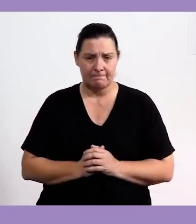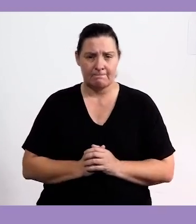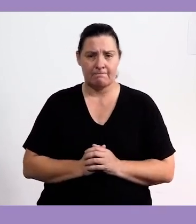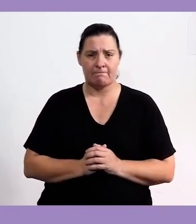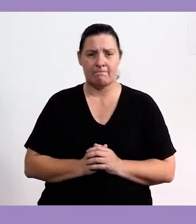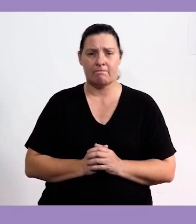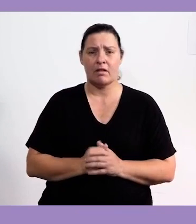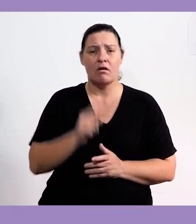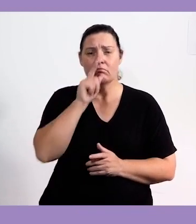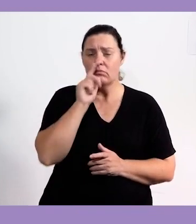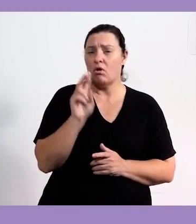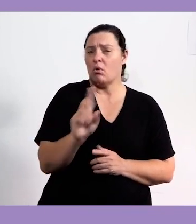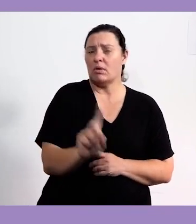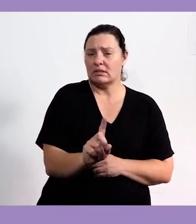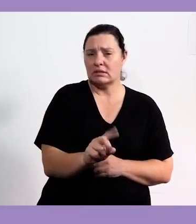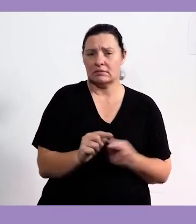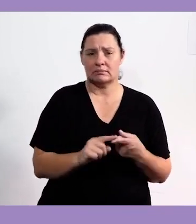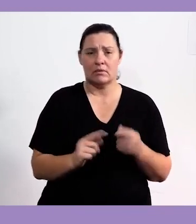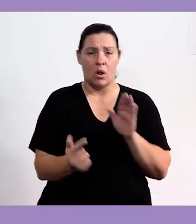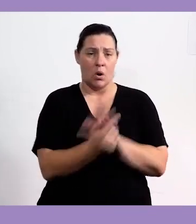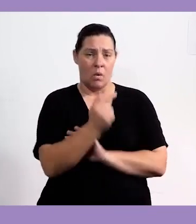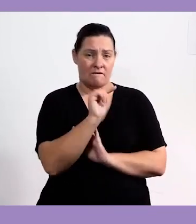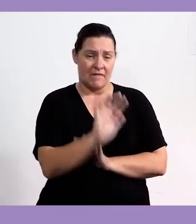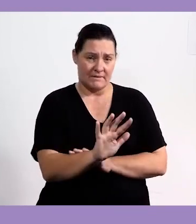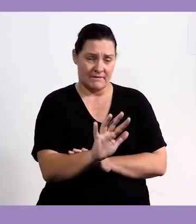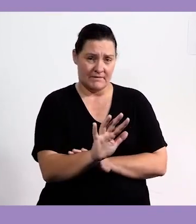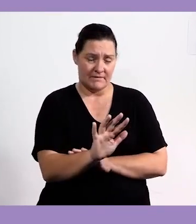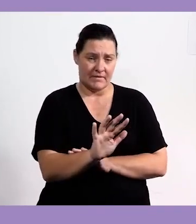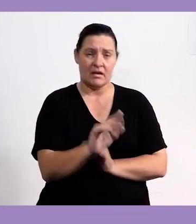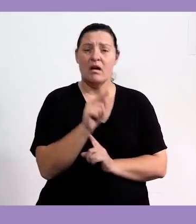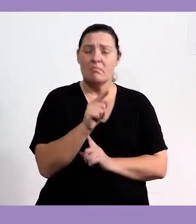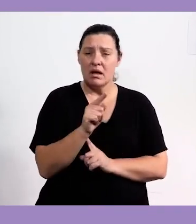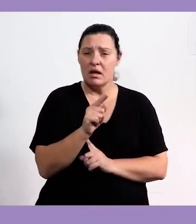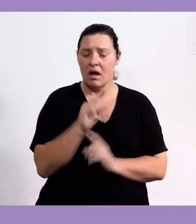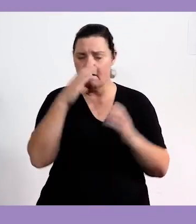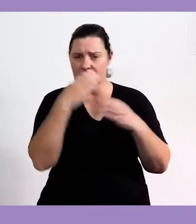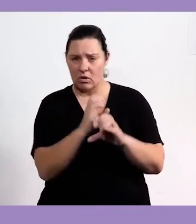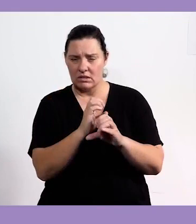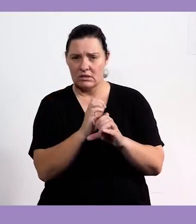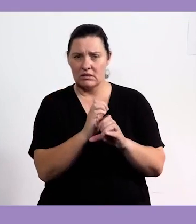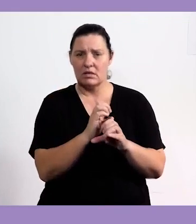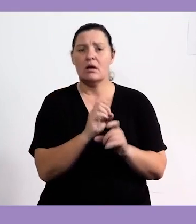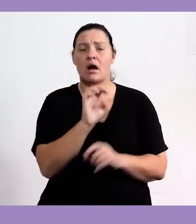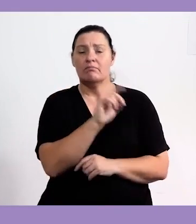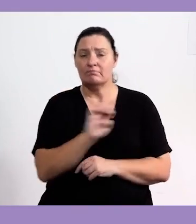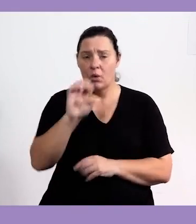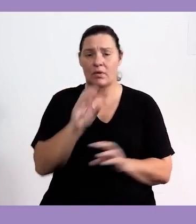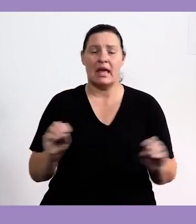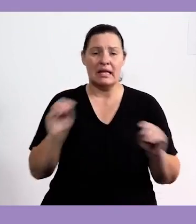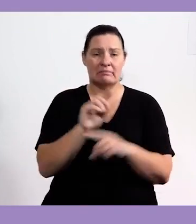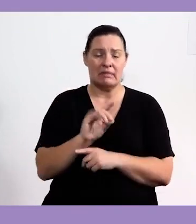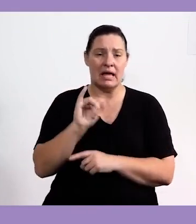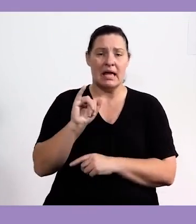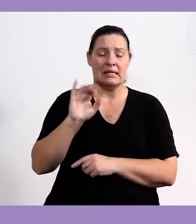lesson. We are going to be looking at law number 5, which focuses on powers with integer